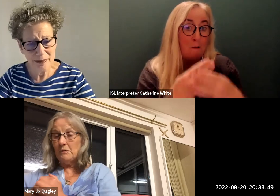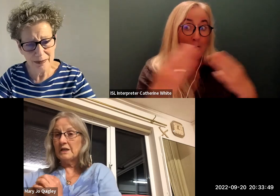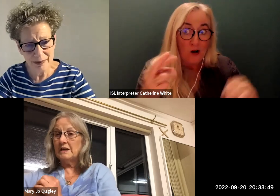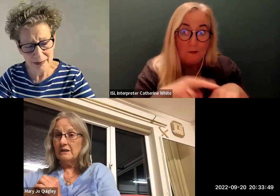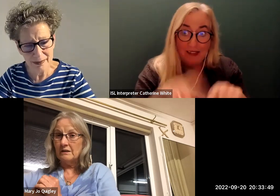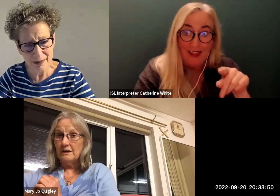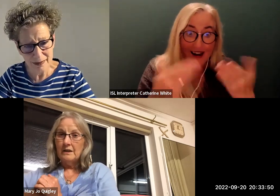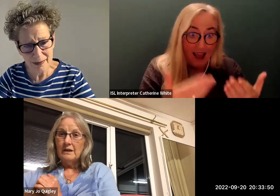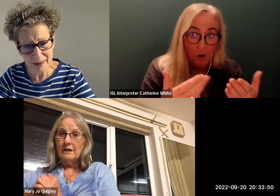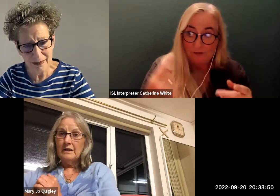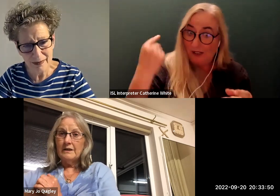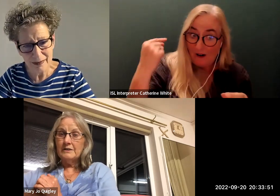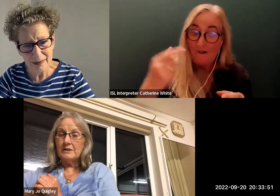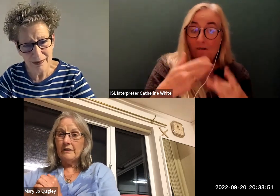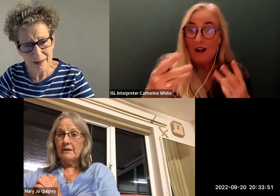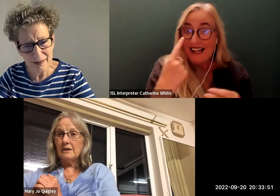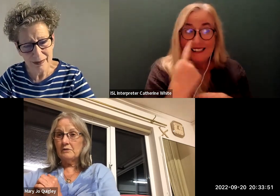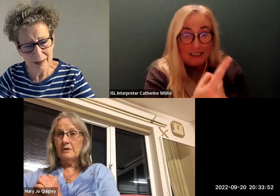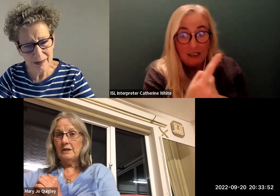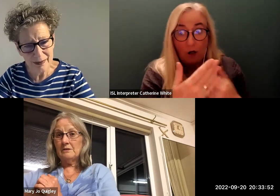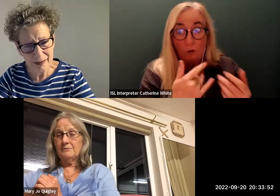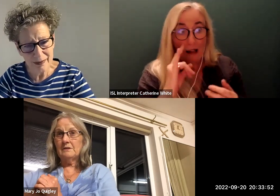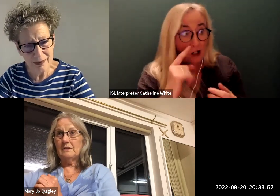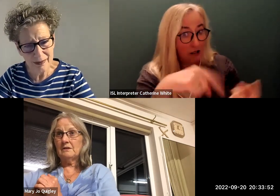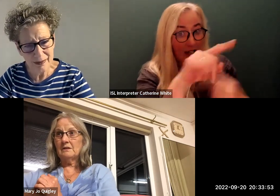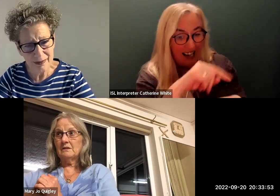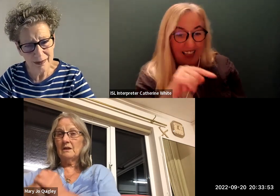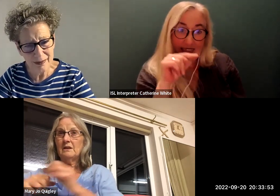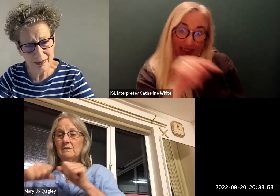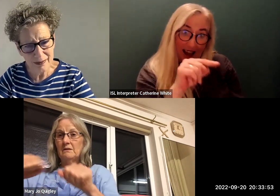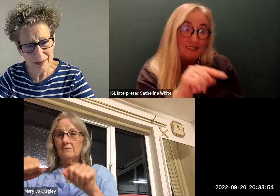and from what I hear. And I think that's really something that